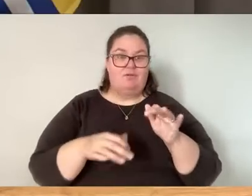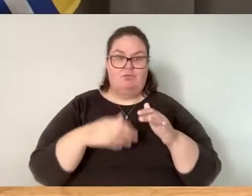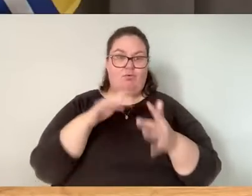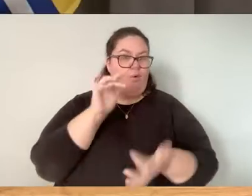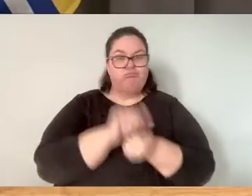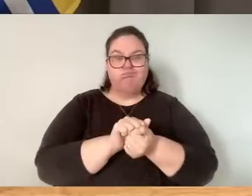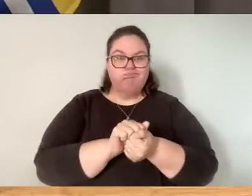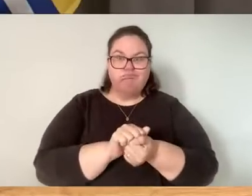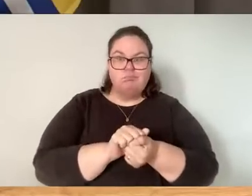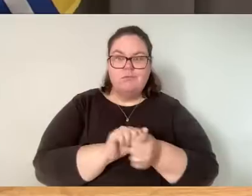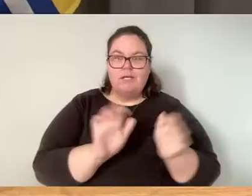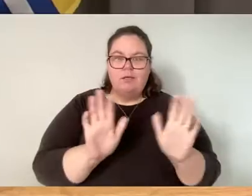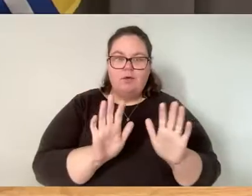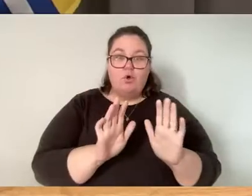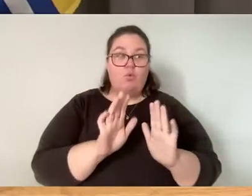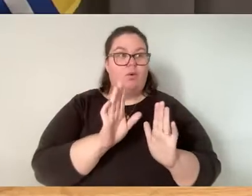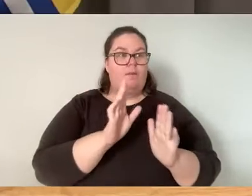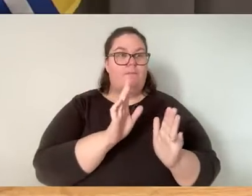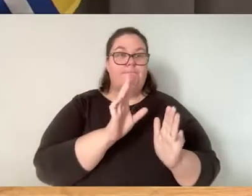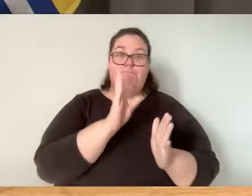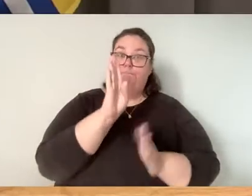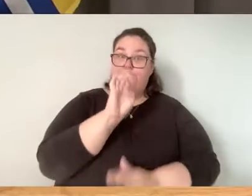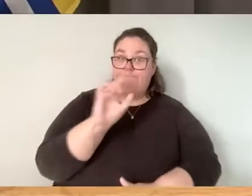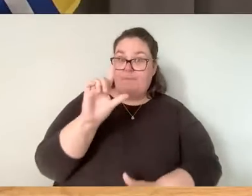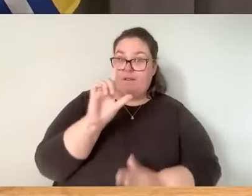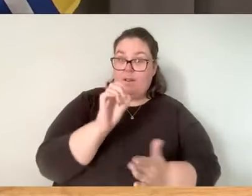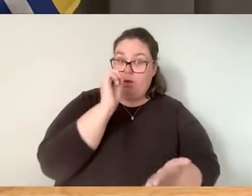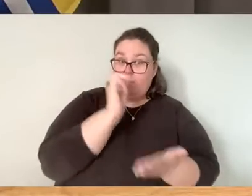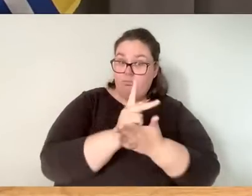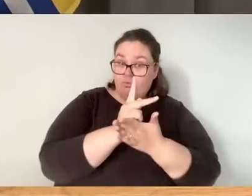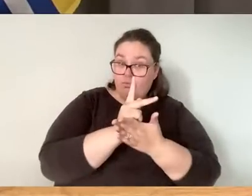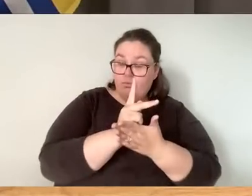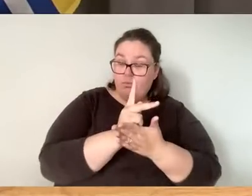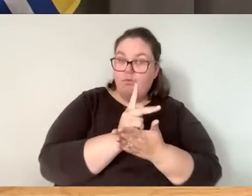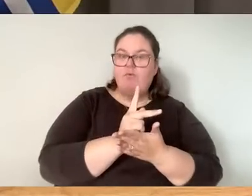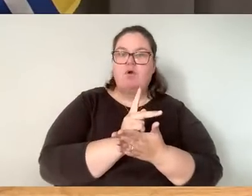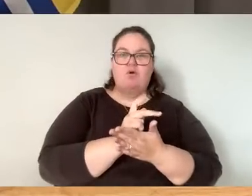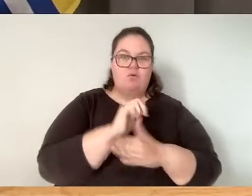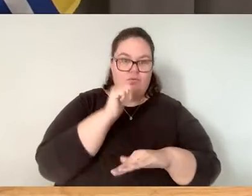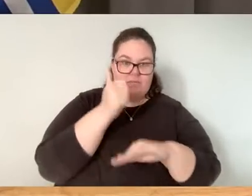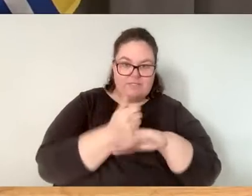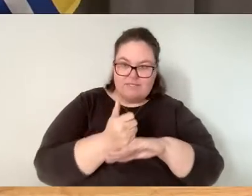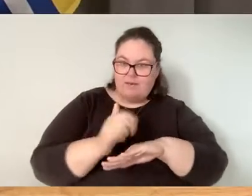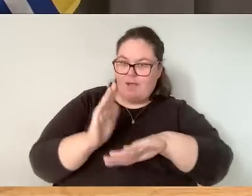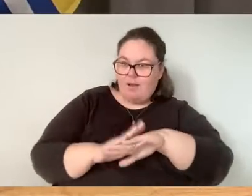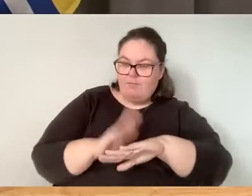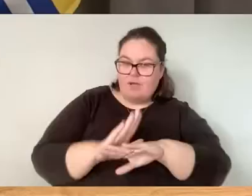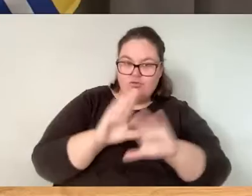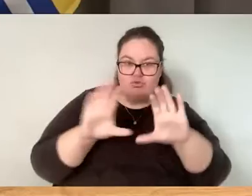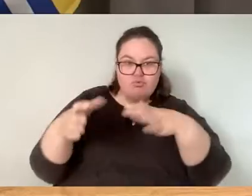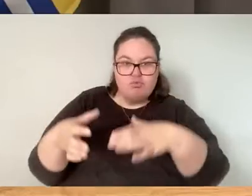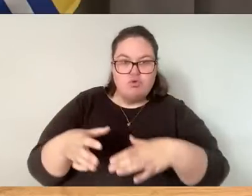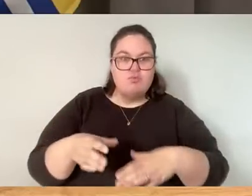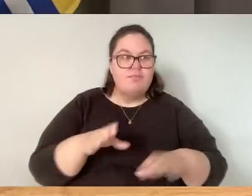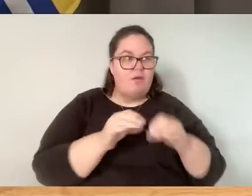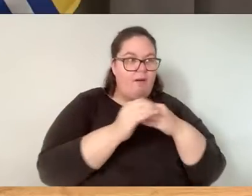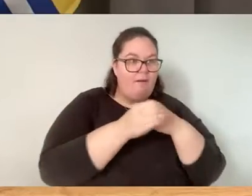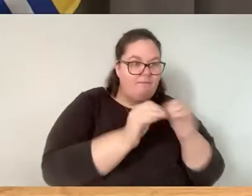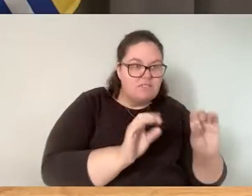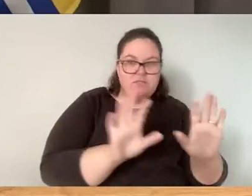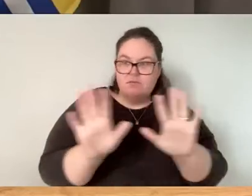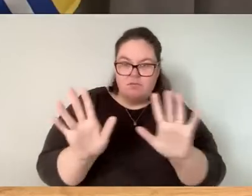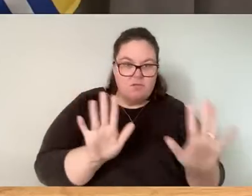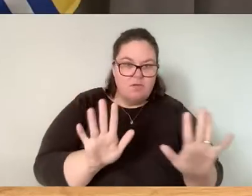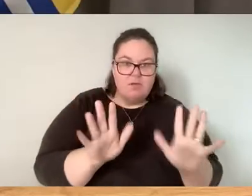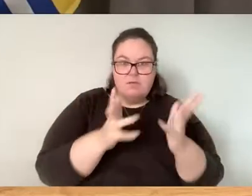after the bill was approved, and the office be created, and the advisory group also. So now we just want